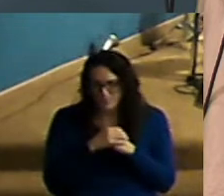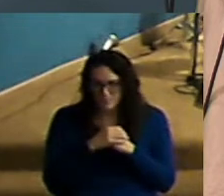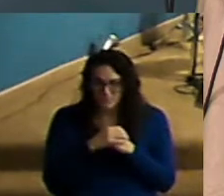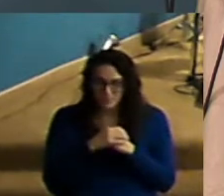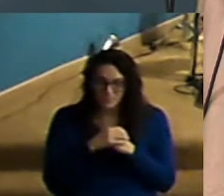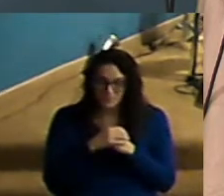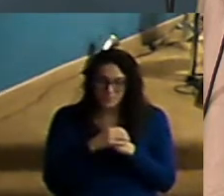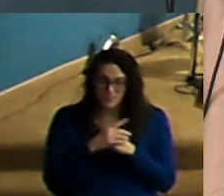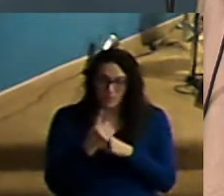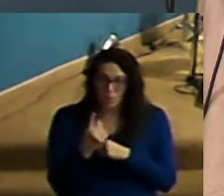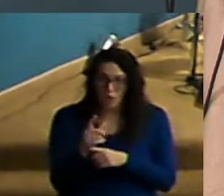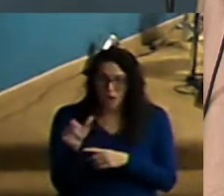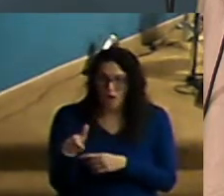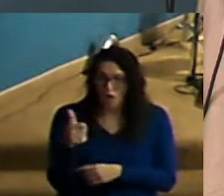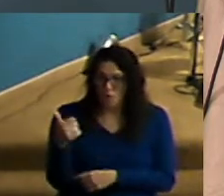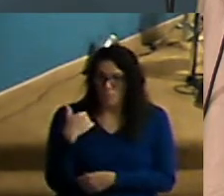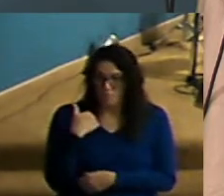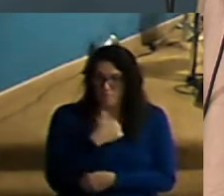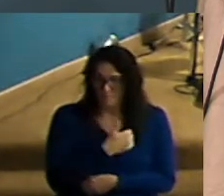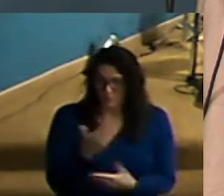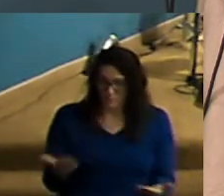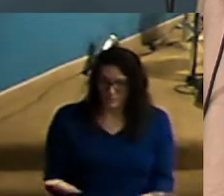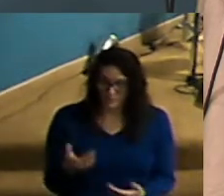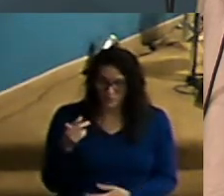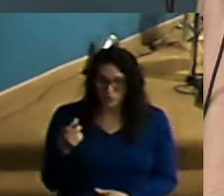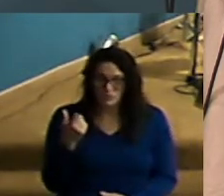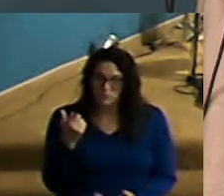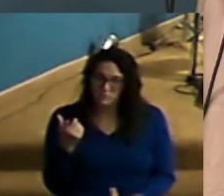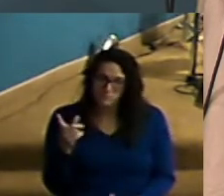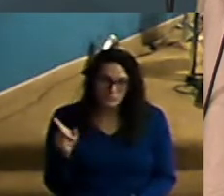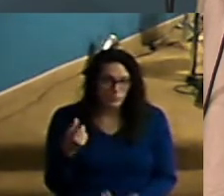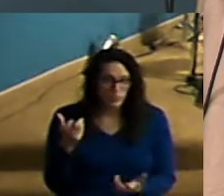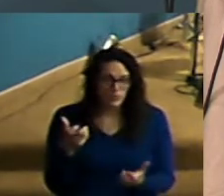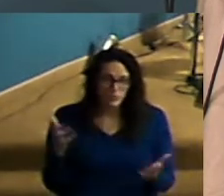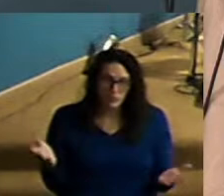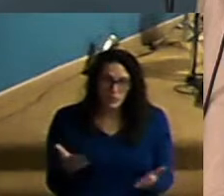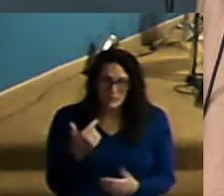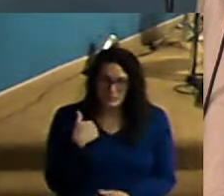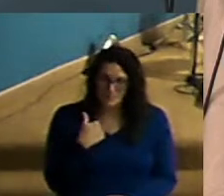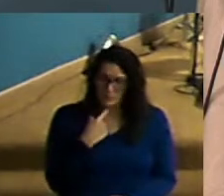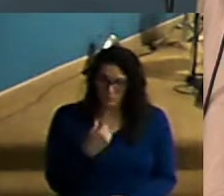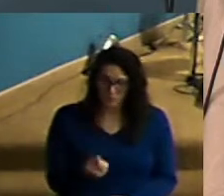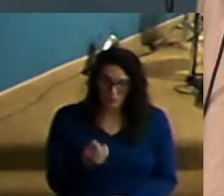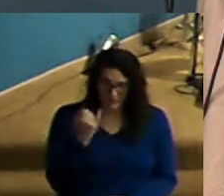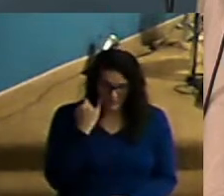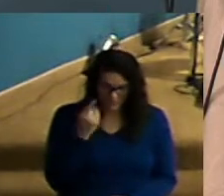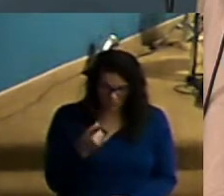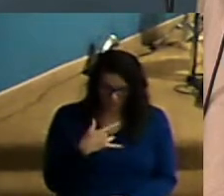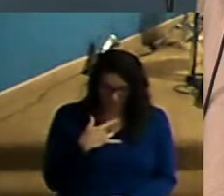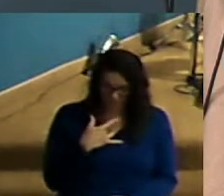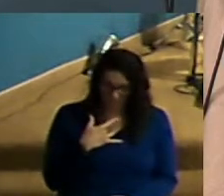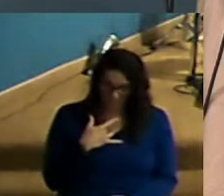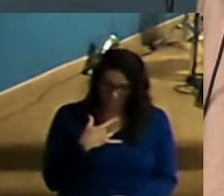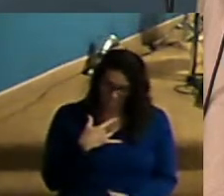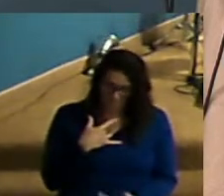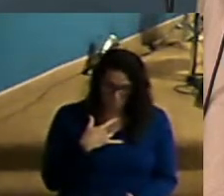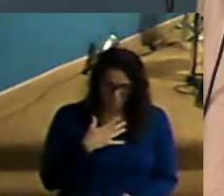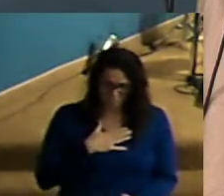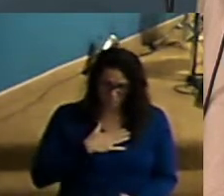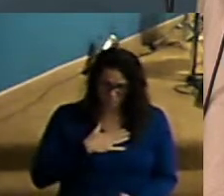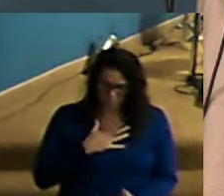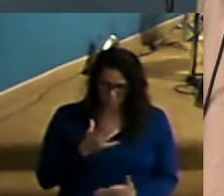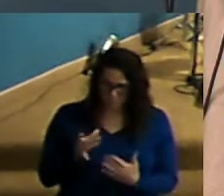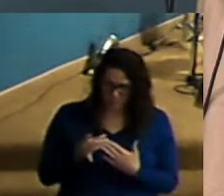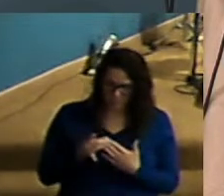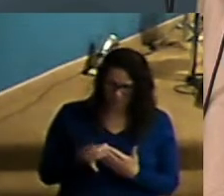other members here, she just encourages me to say, if you feel led to pray for a certain part of